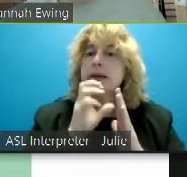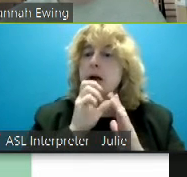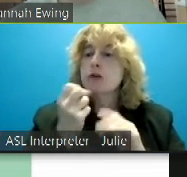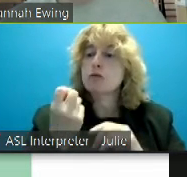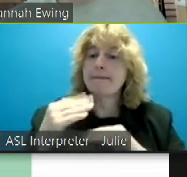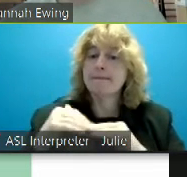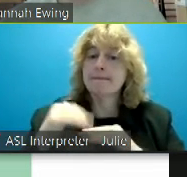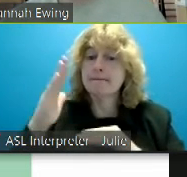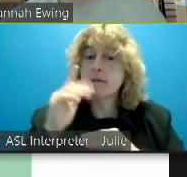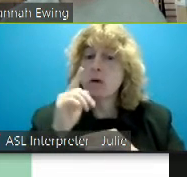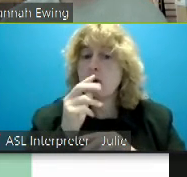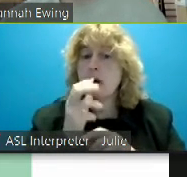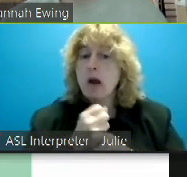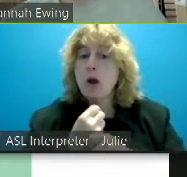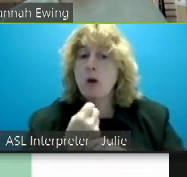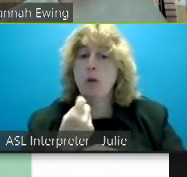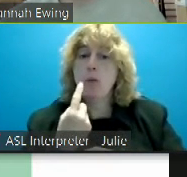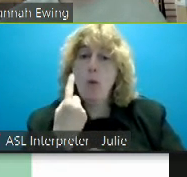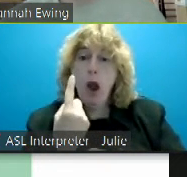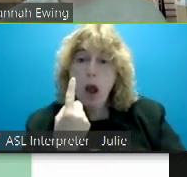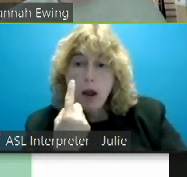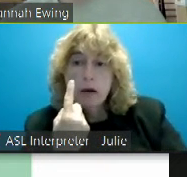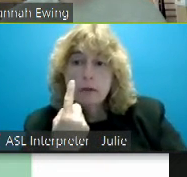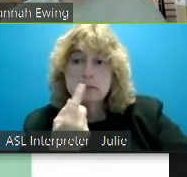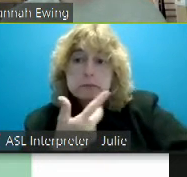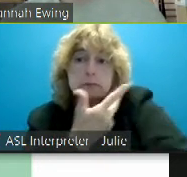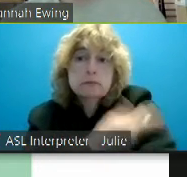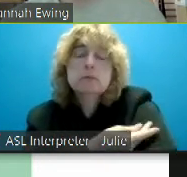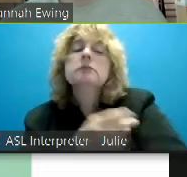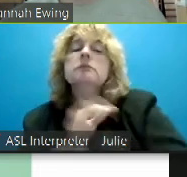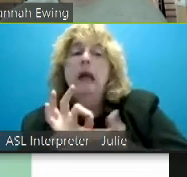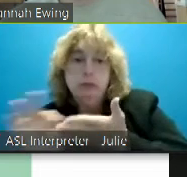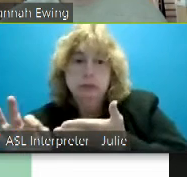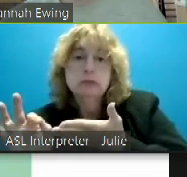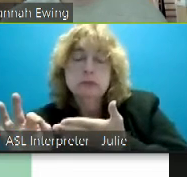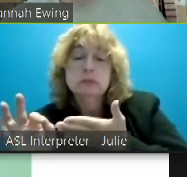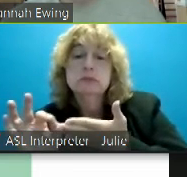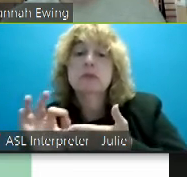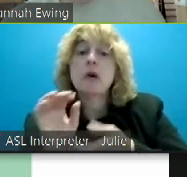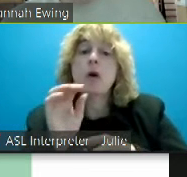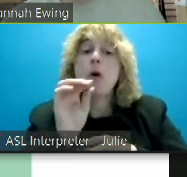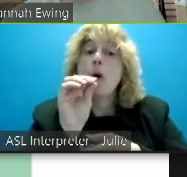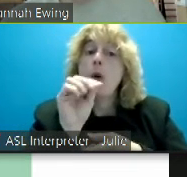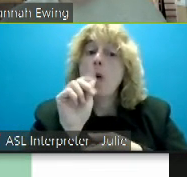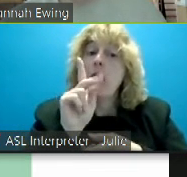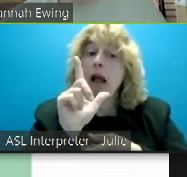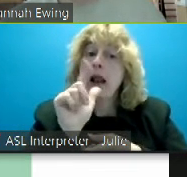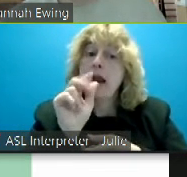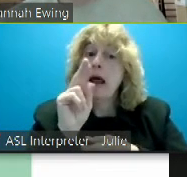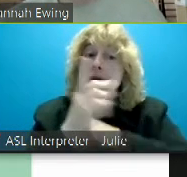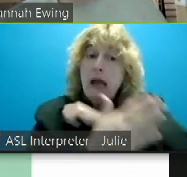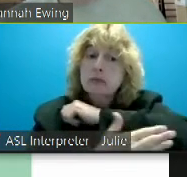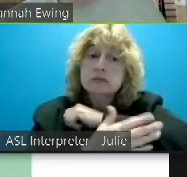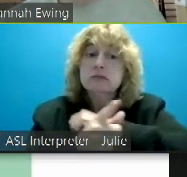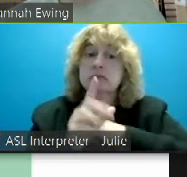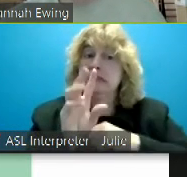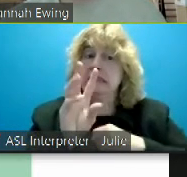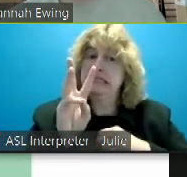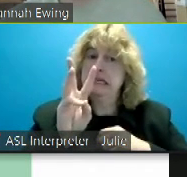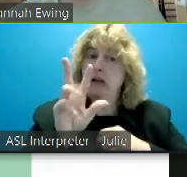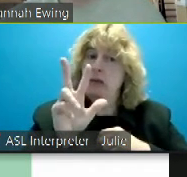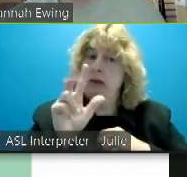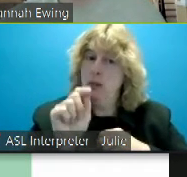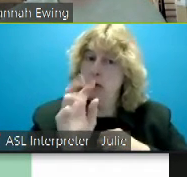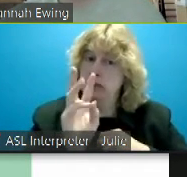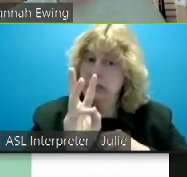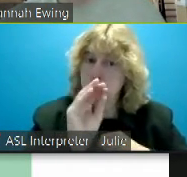vaccine dose. If you look at Oakland County, they're currently at 63.6%. Washington County is